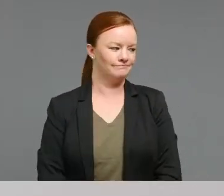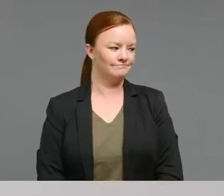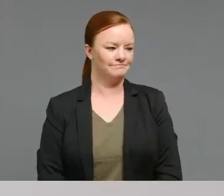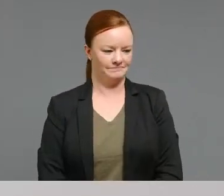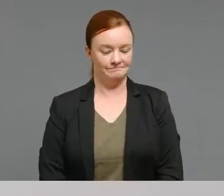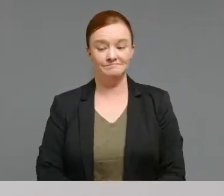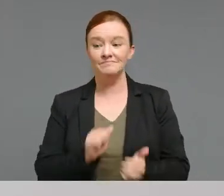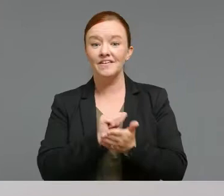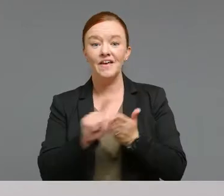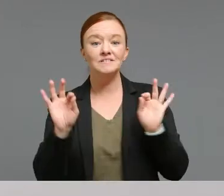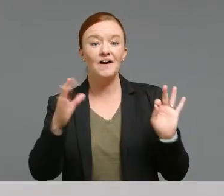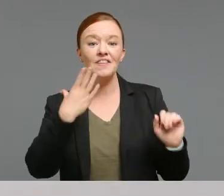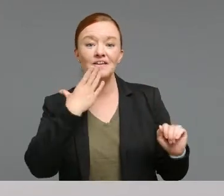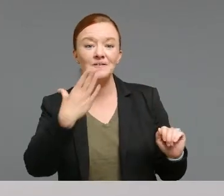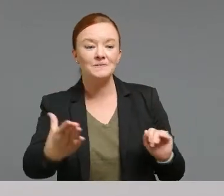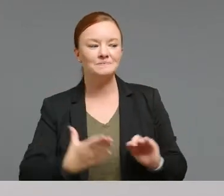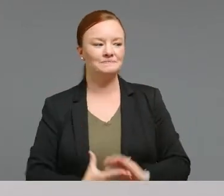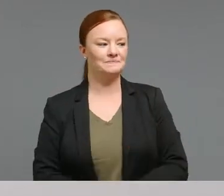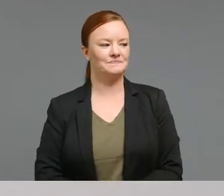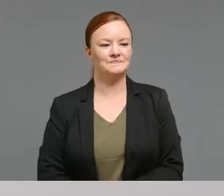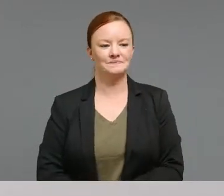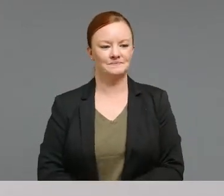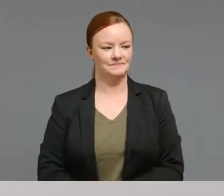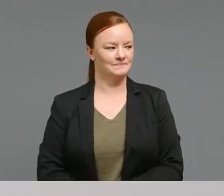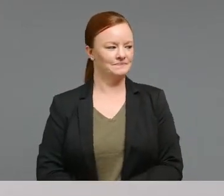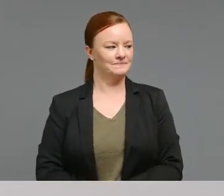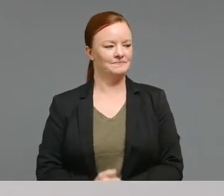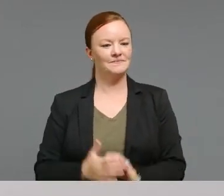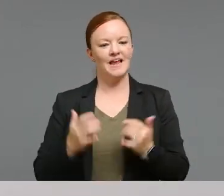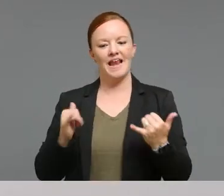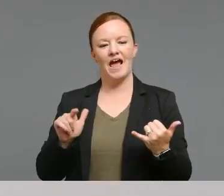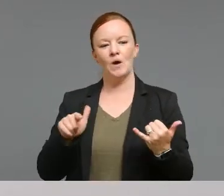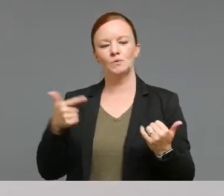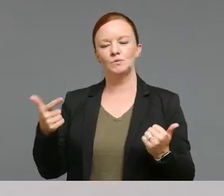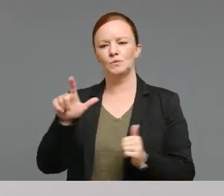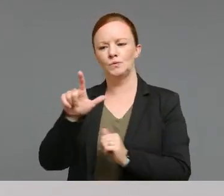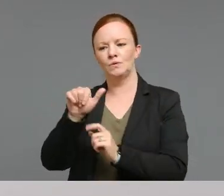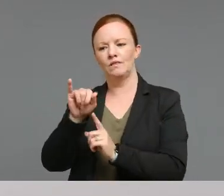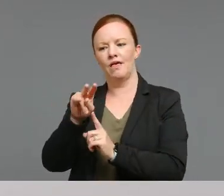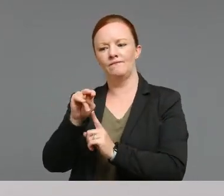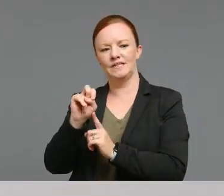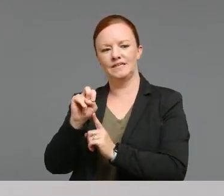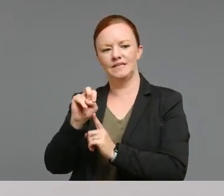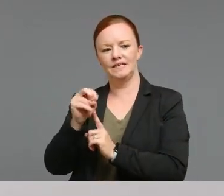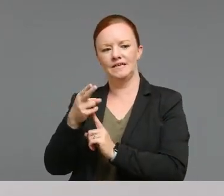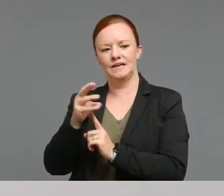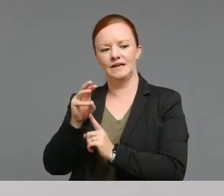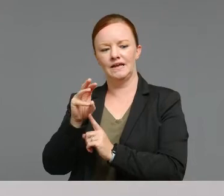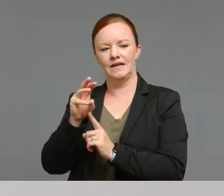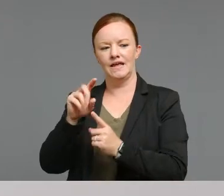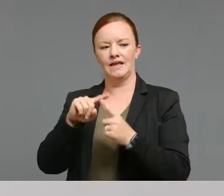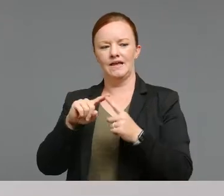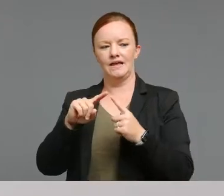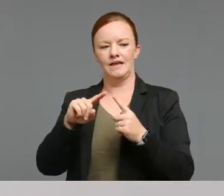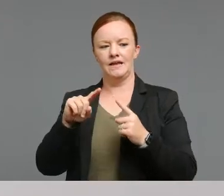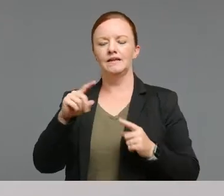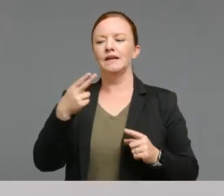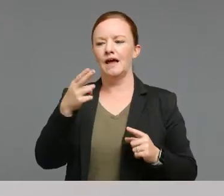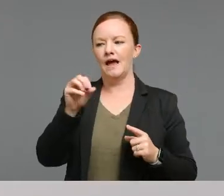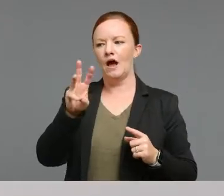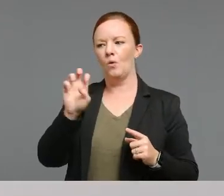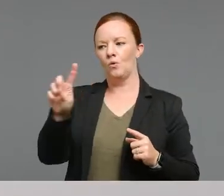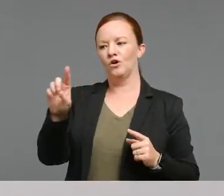That's all I got for you. Thank you. Thank you. And now to Levine and Howard Fisher. Hi, Howie.